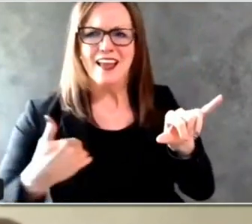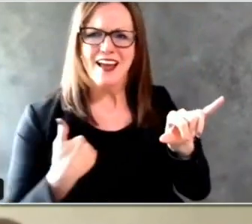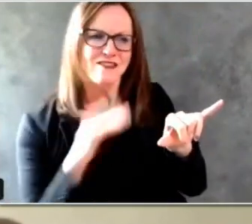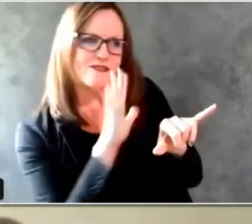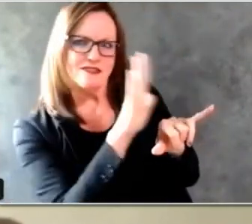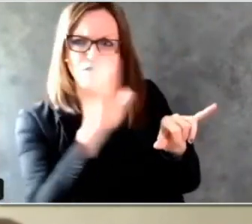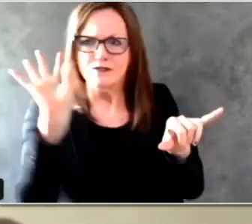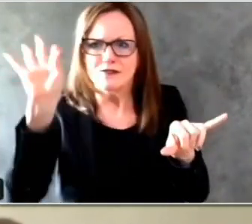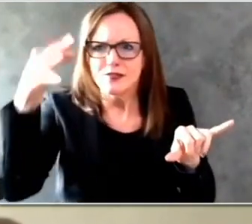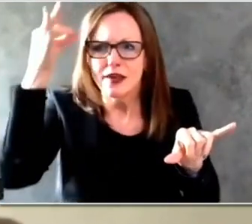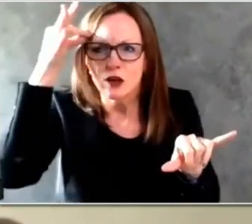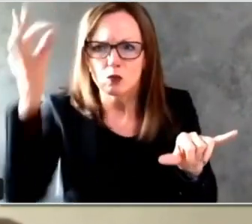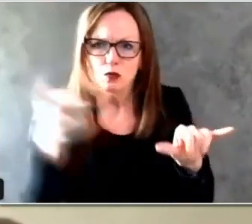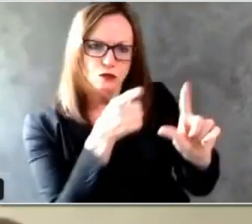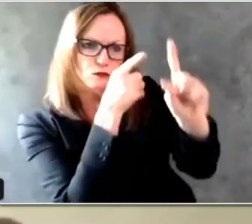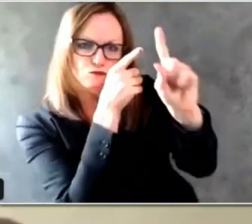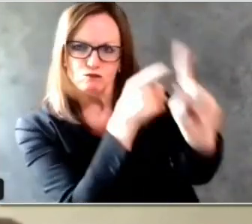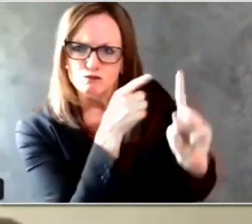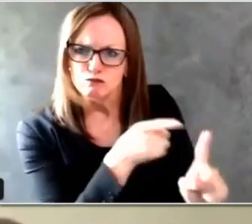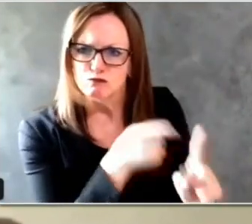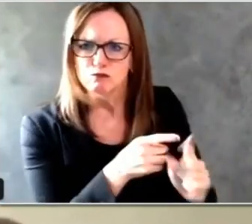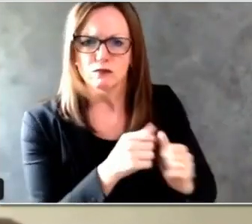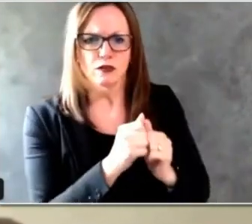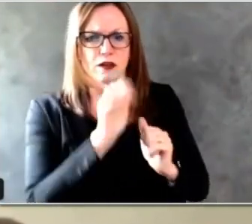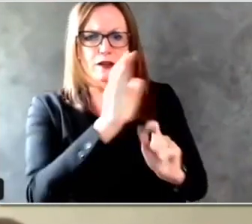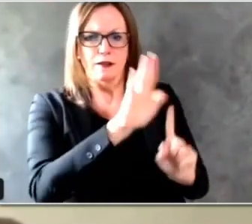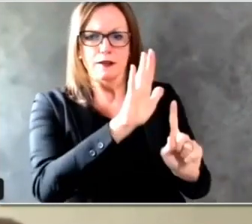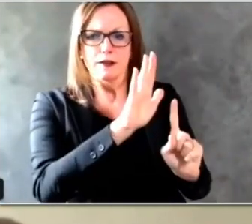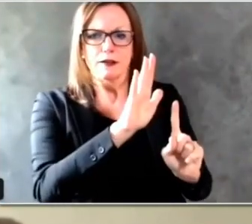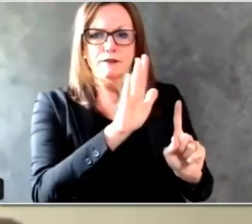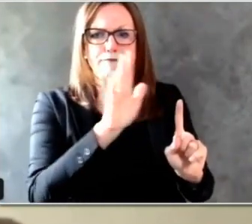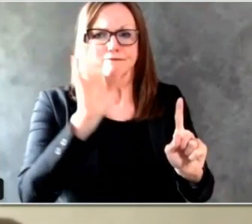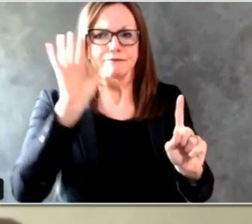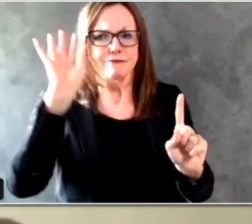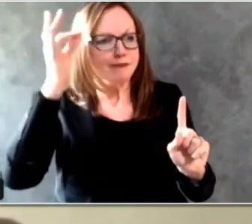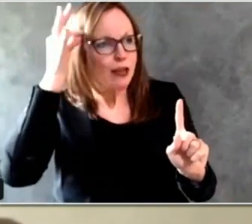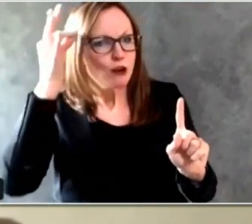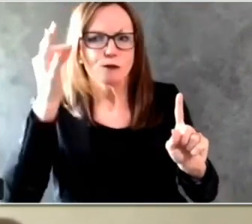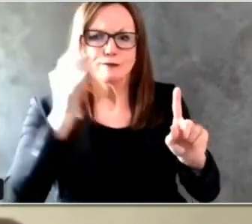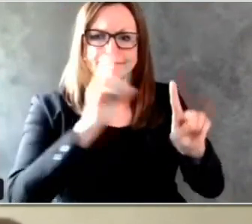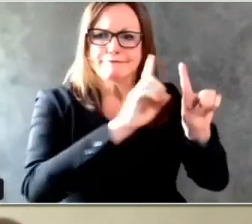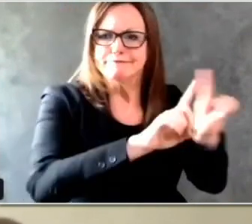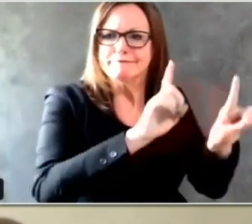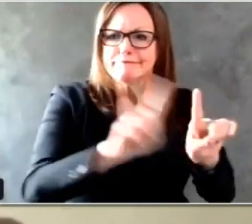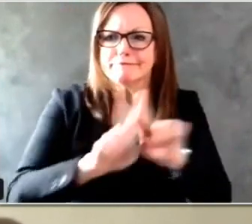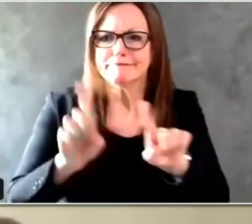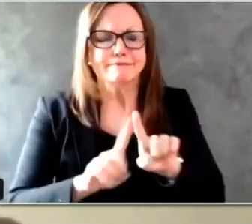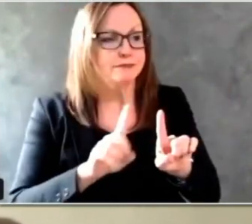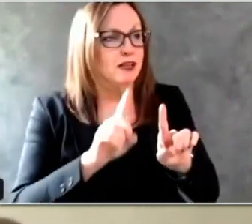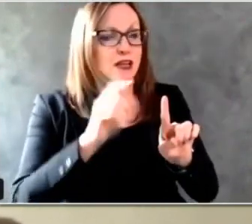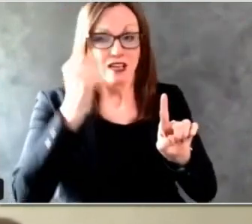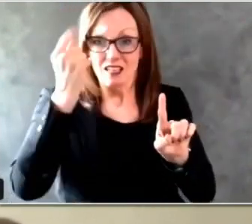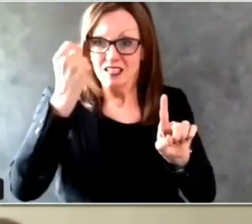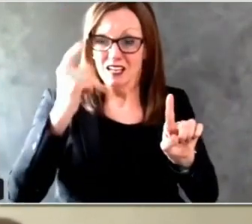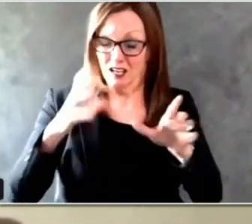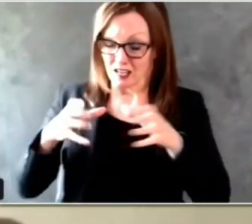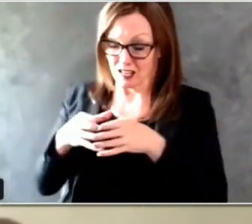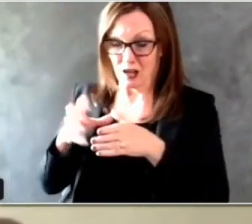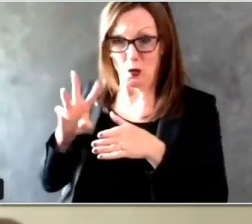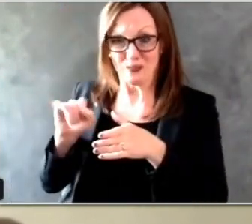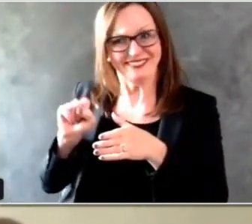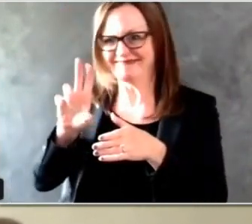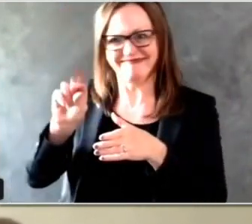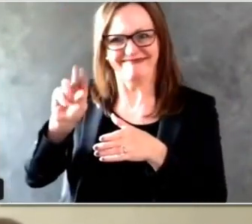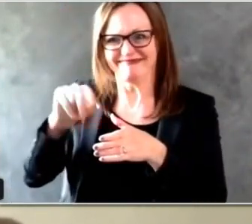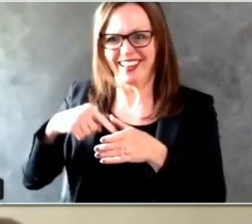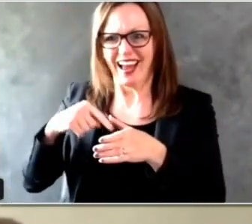Air Force. Since March 12th, we've peaked at more than 1,400 troops mobilized in direct support to the